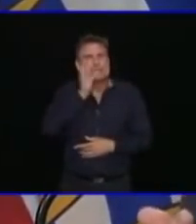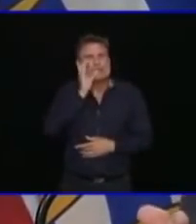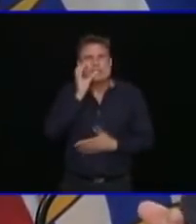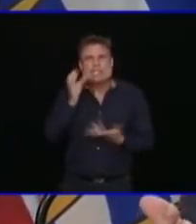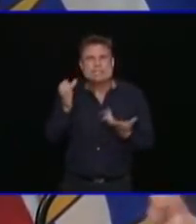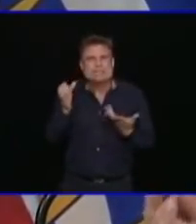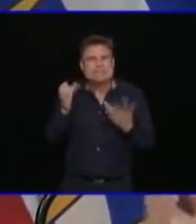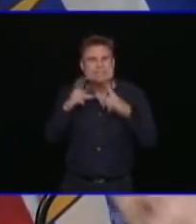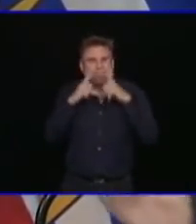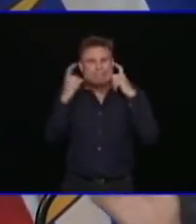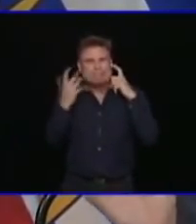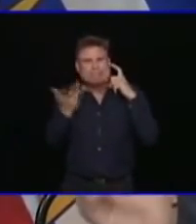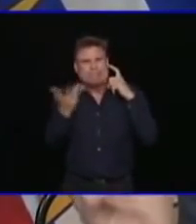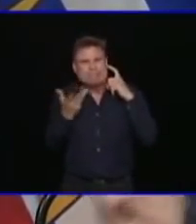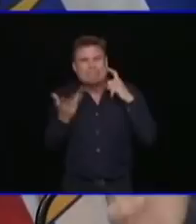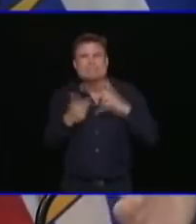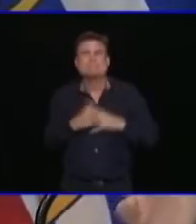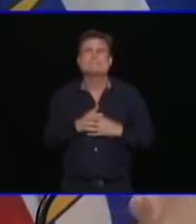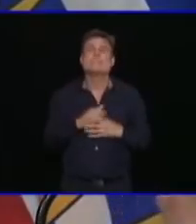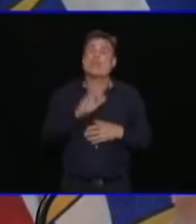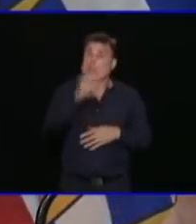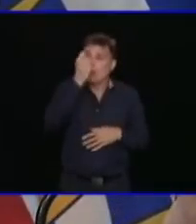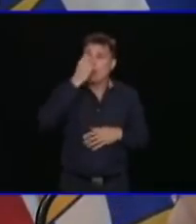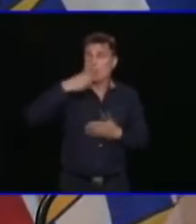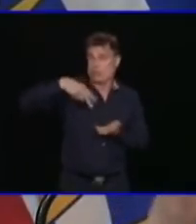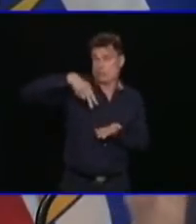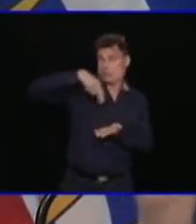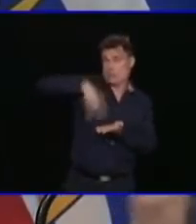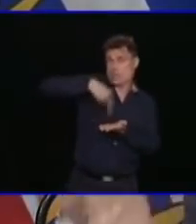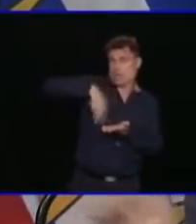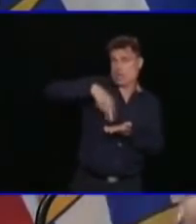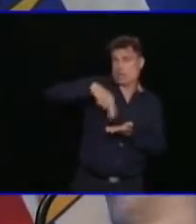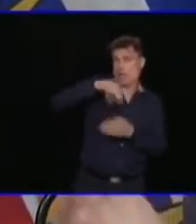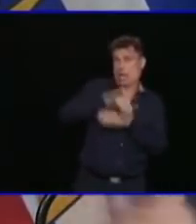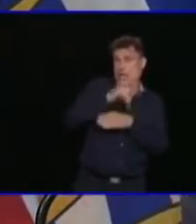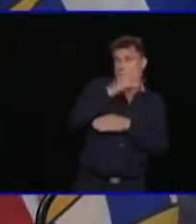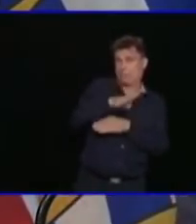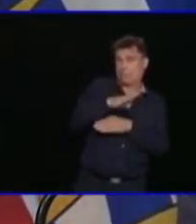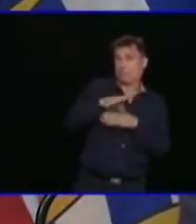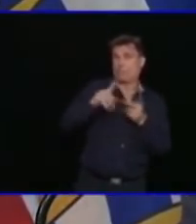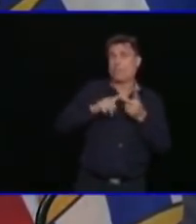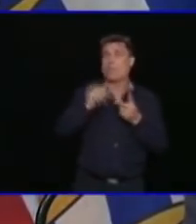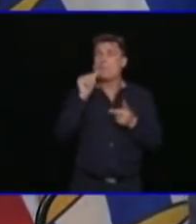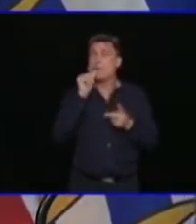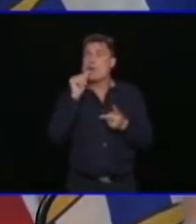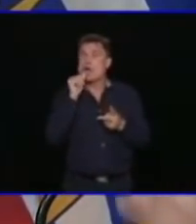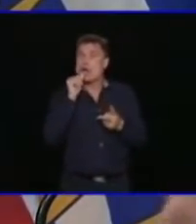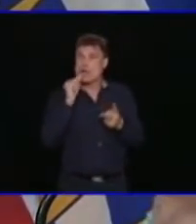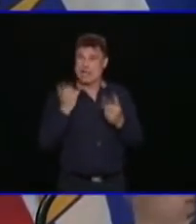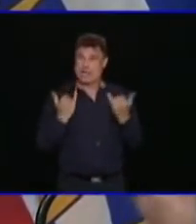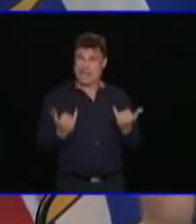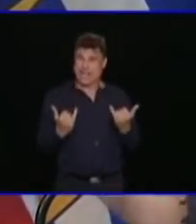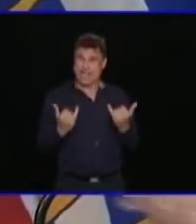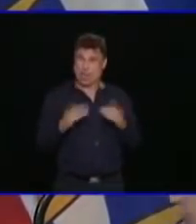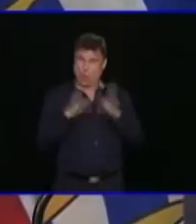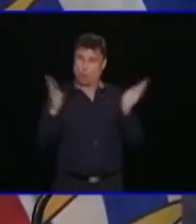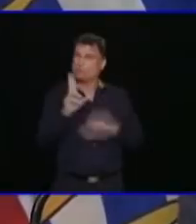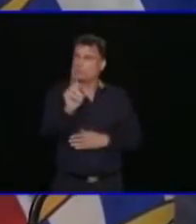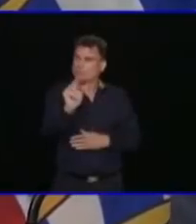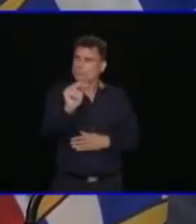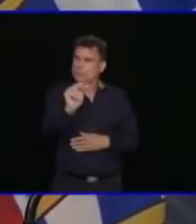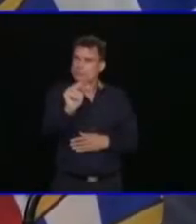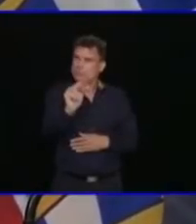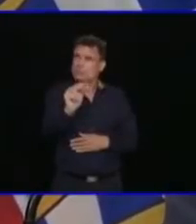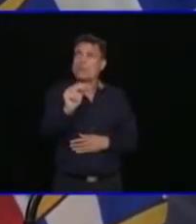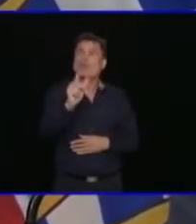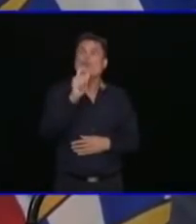to open to have events under the food forward licenses that we have. So it's a bit of a challenge,